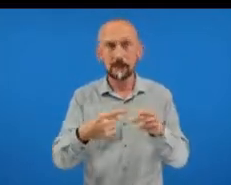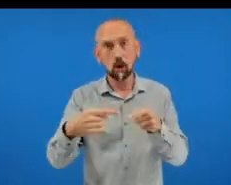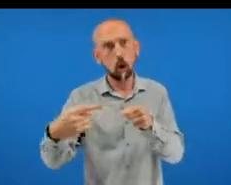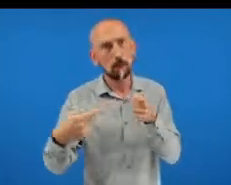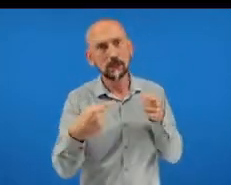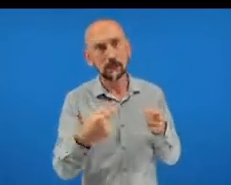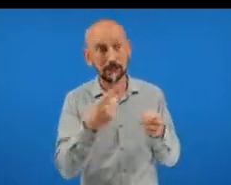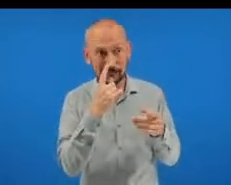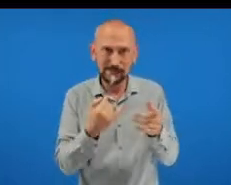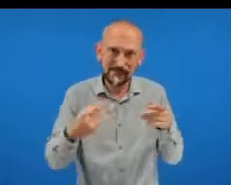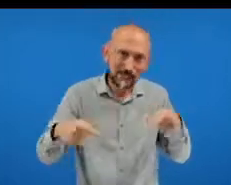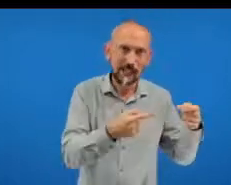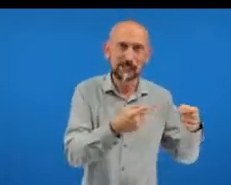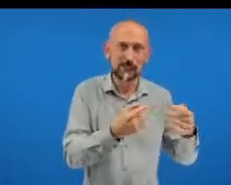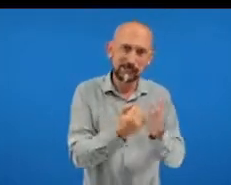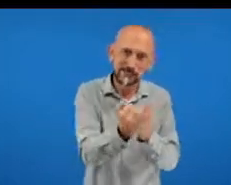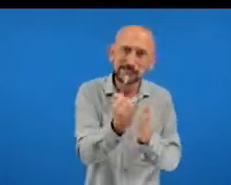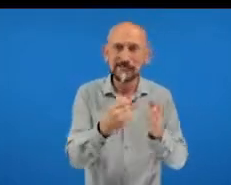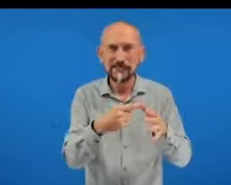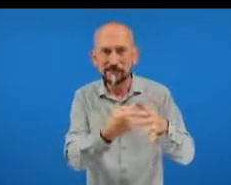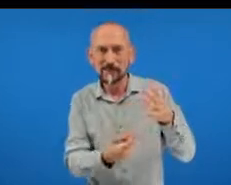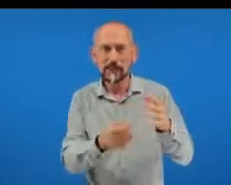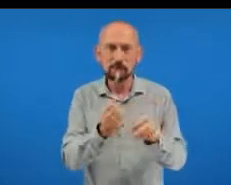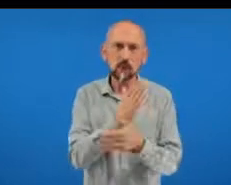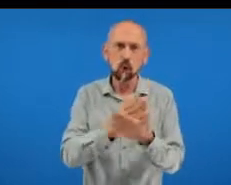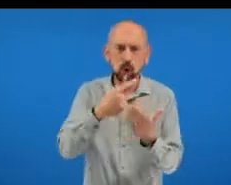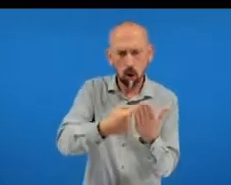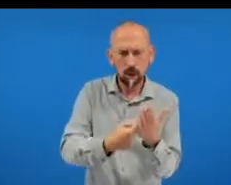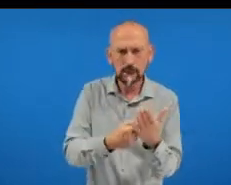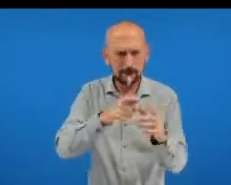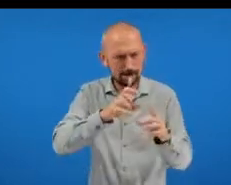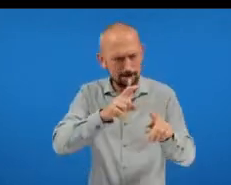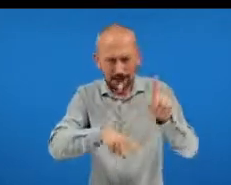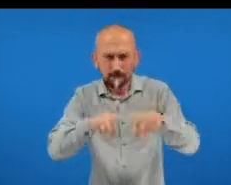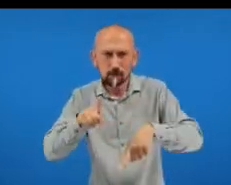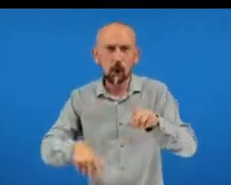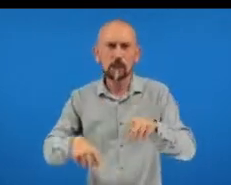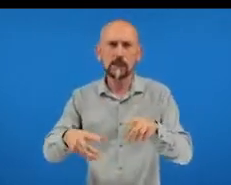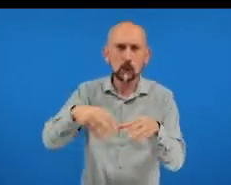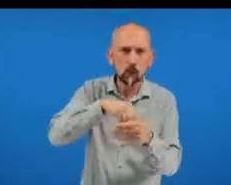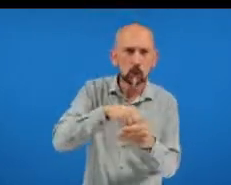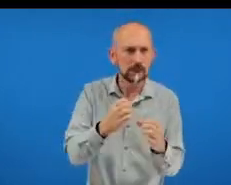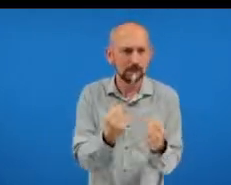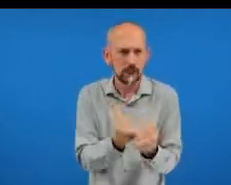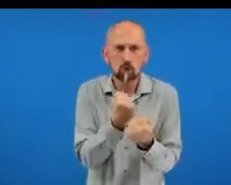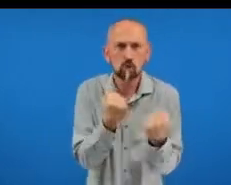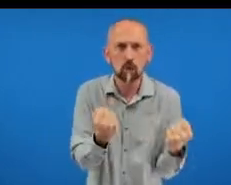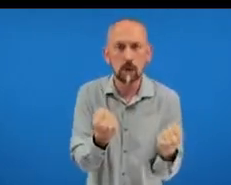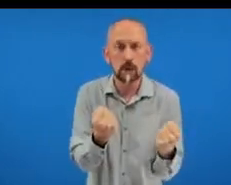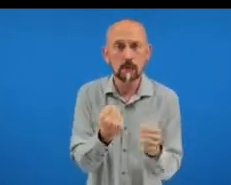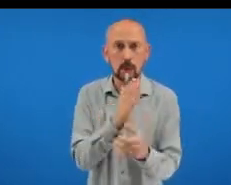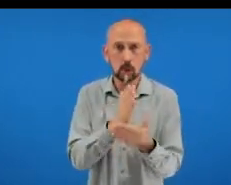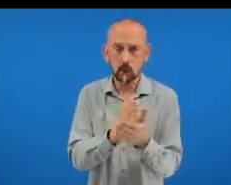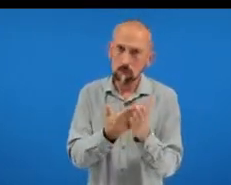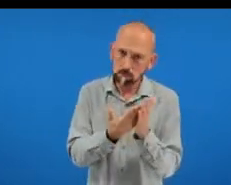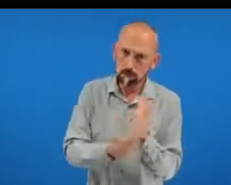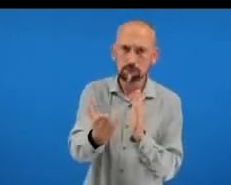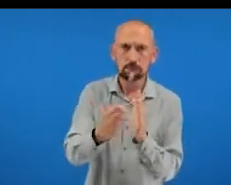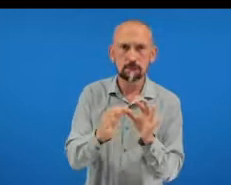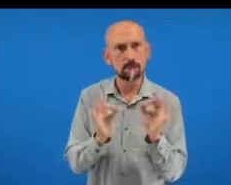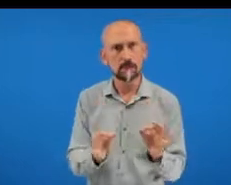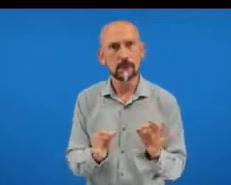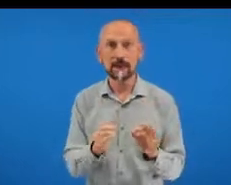as diverse and also as inclusive as possible for the future, and that can only be a good thing. Thank